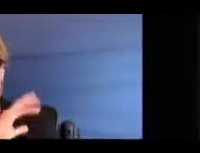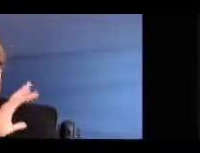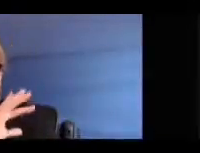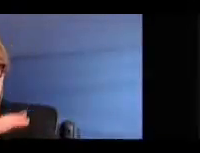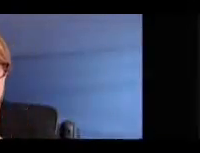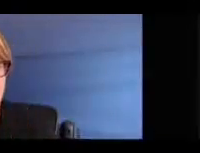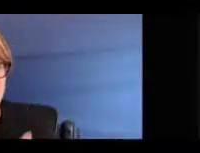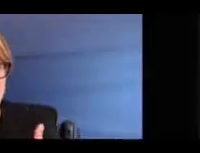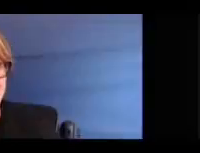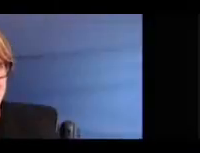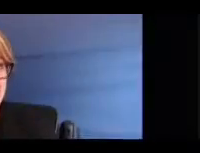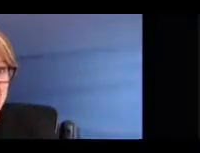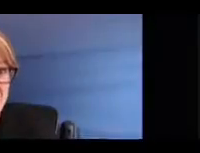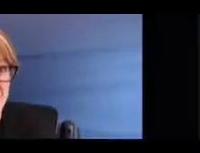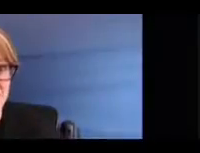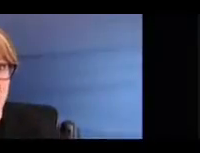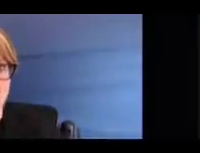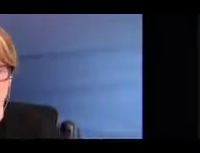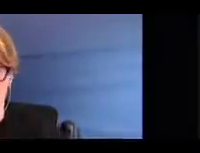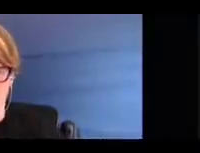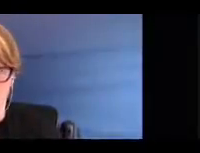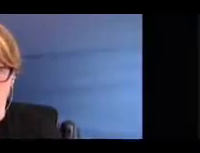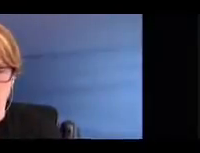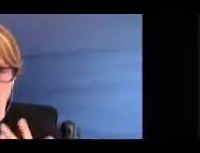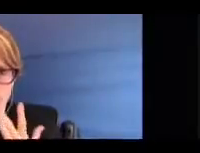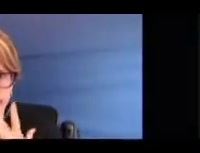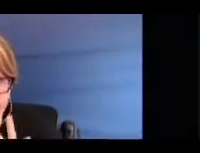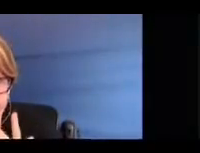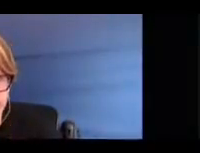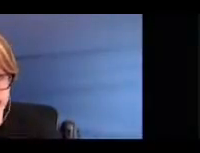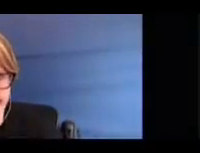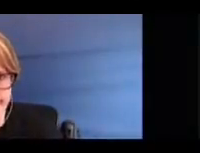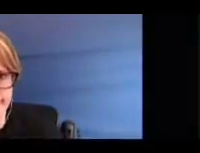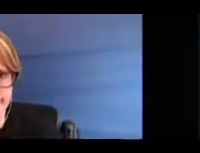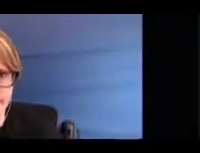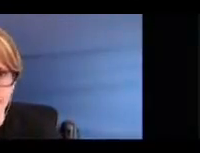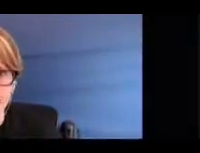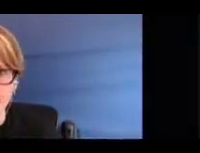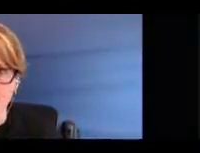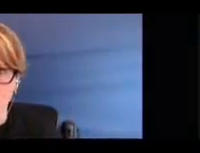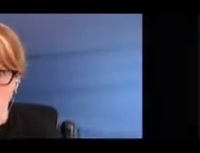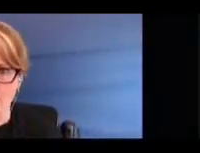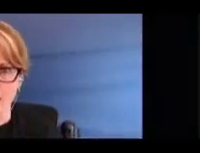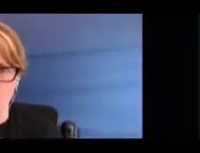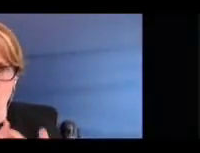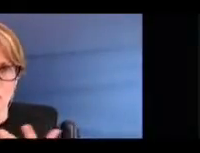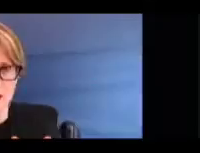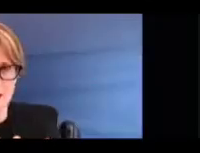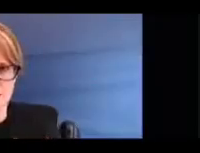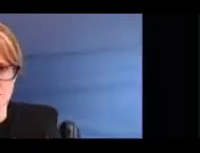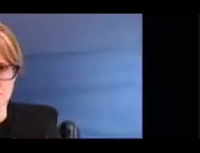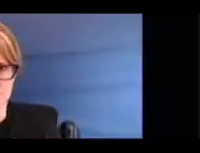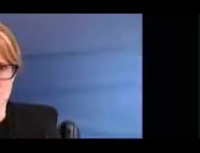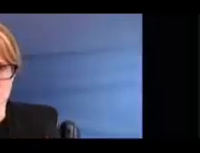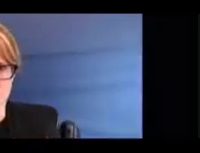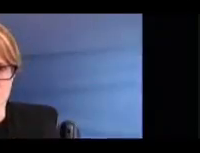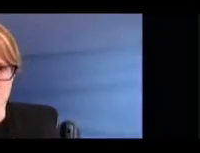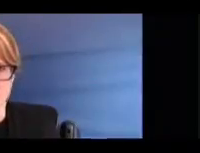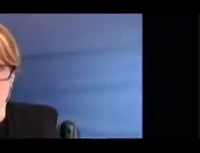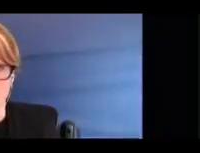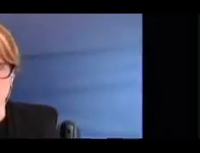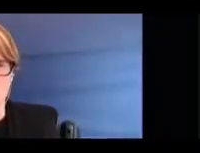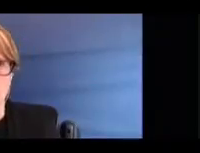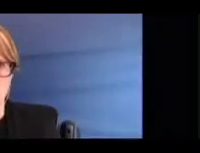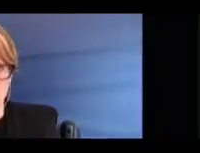do that extra outreach. And this is, to me, it's like that, to me, that is something I'm